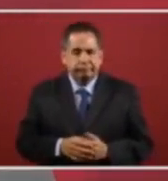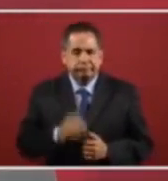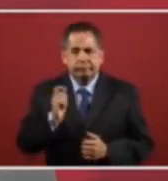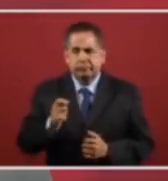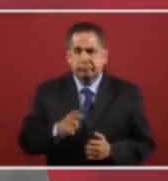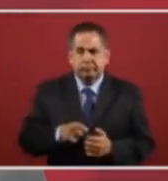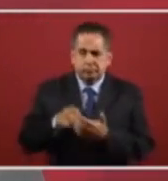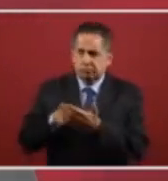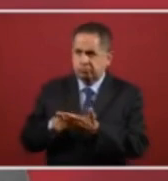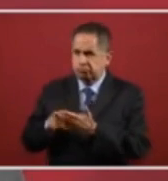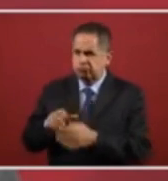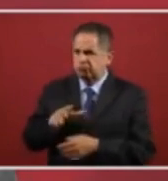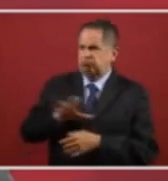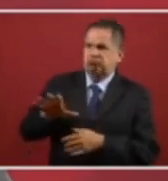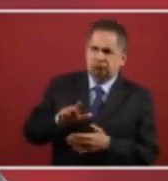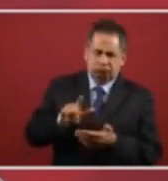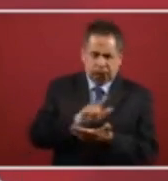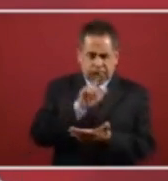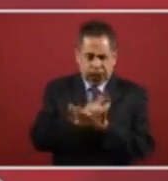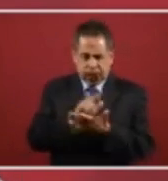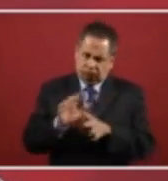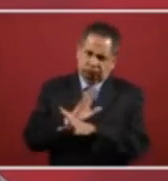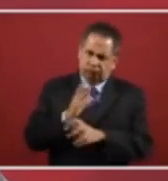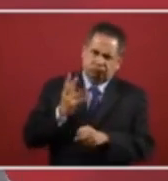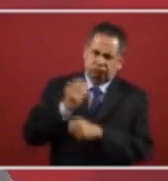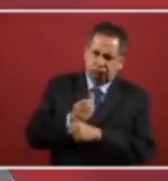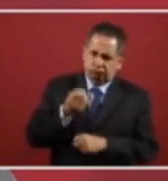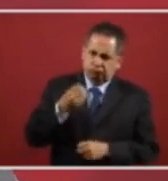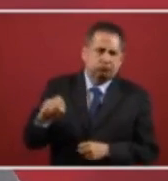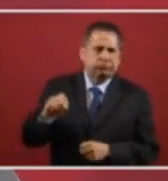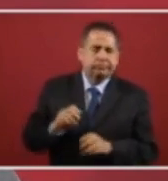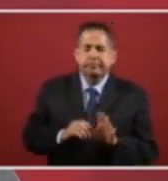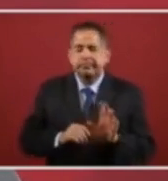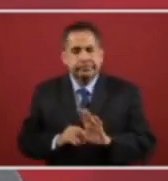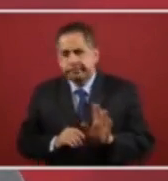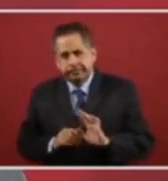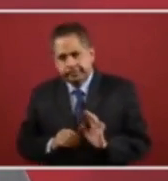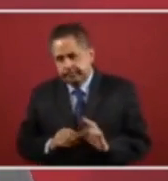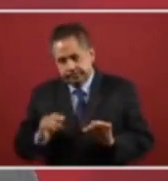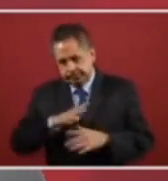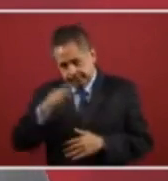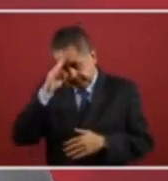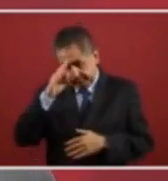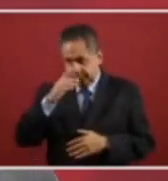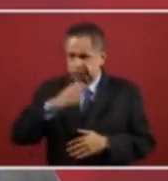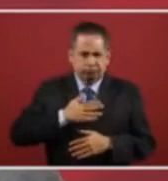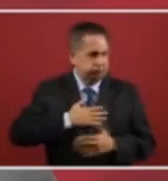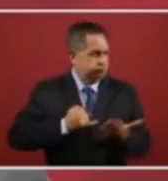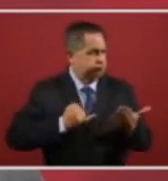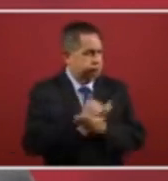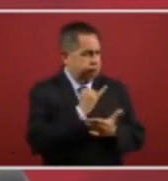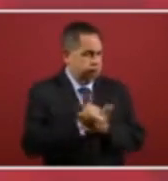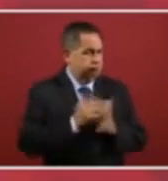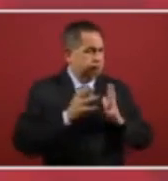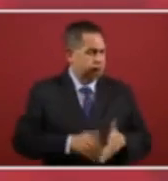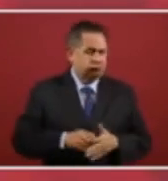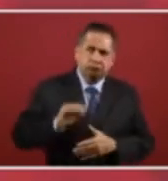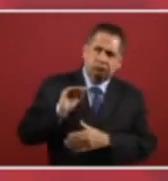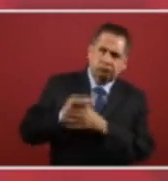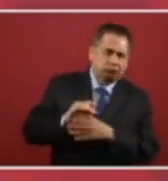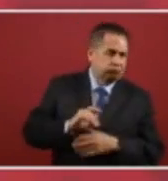hacer ninguna modificación legal. We are not going to make any legal modification or make any decisions